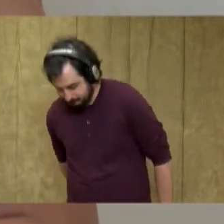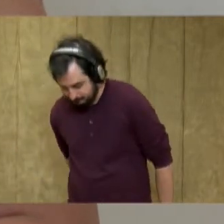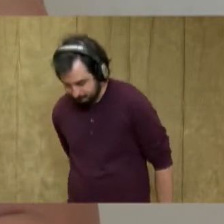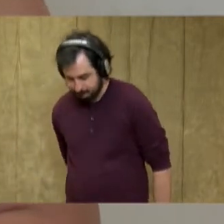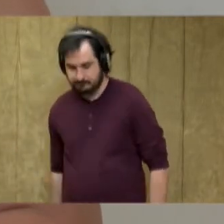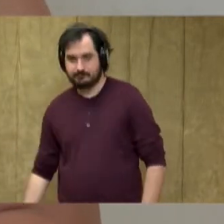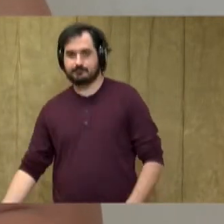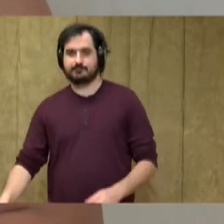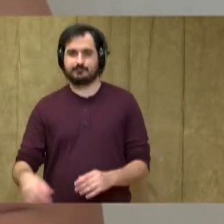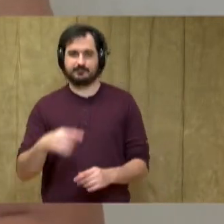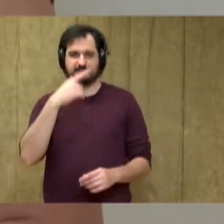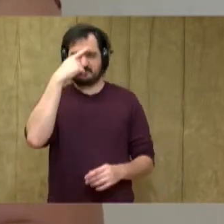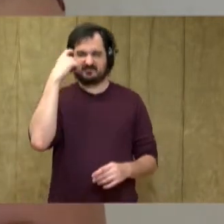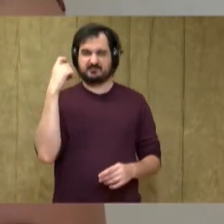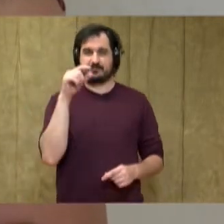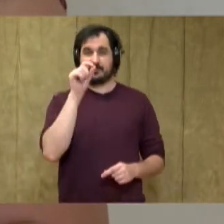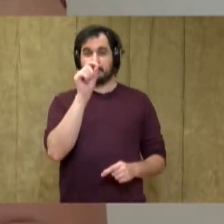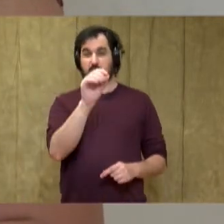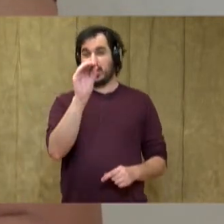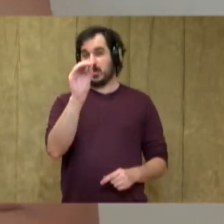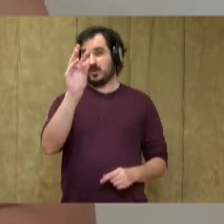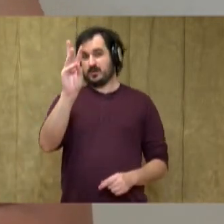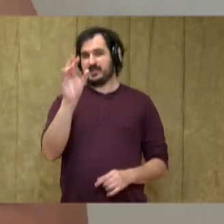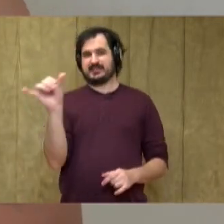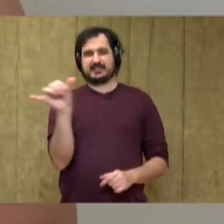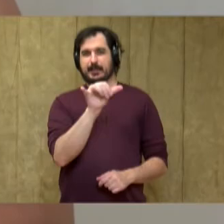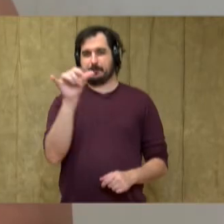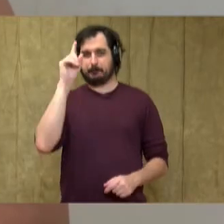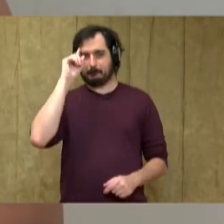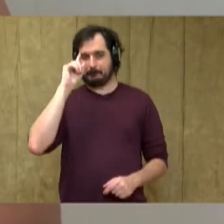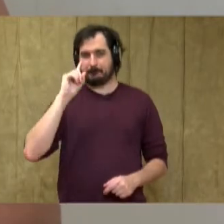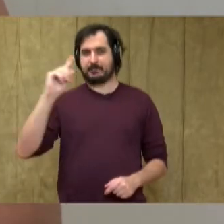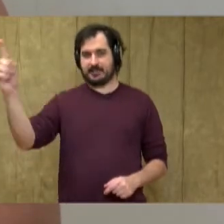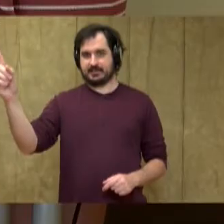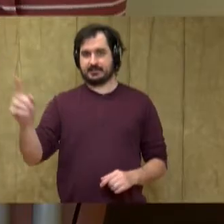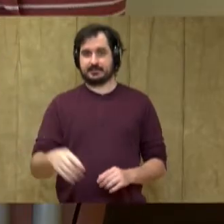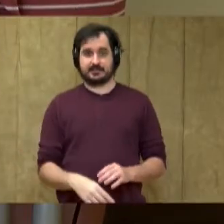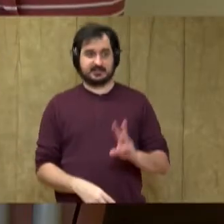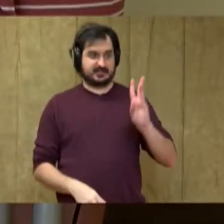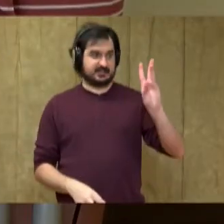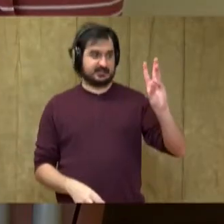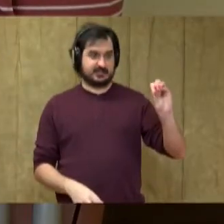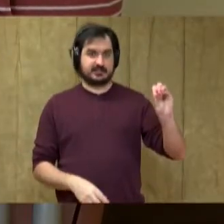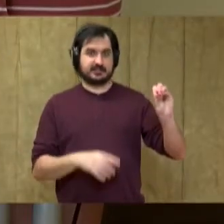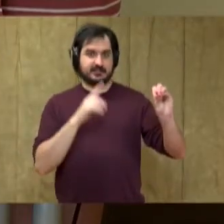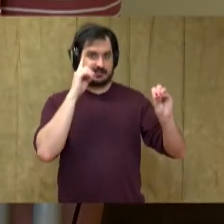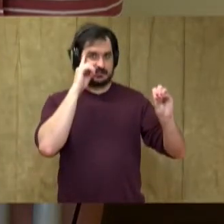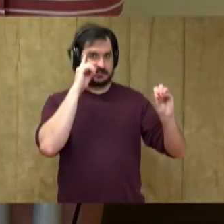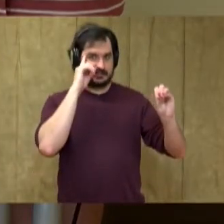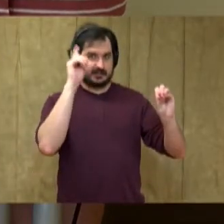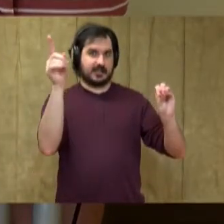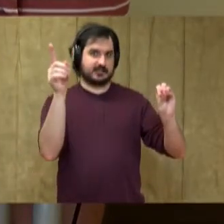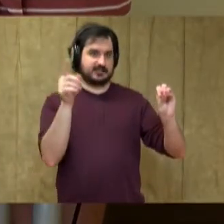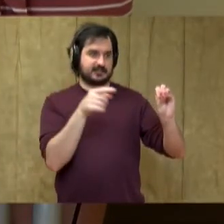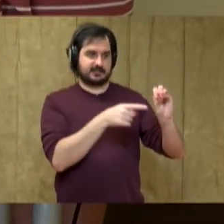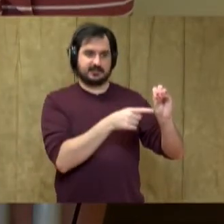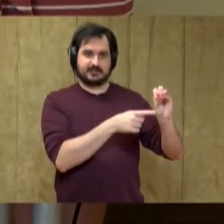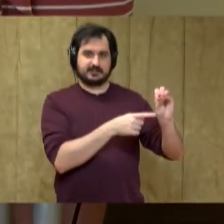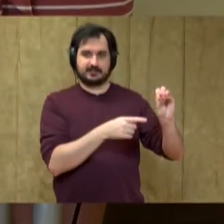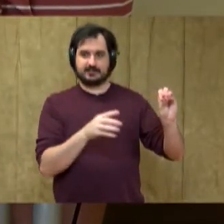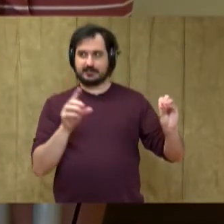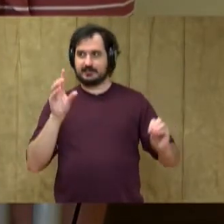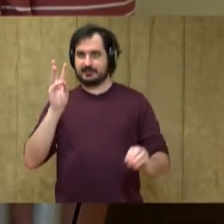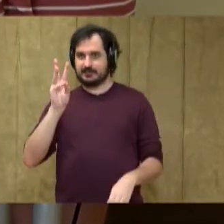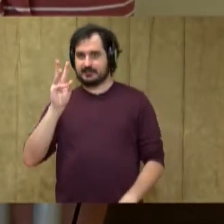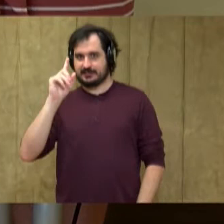right? So would 60 cents be the same as 6 pennies? 6 cents? No, we know that our